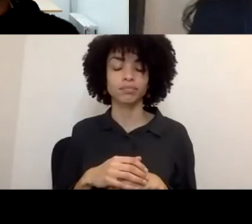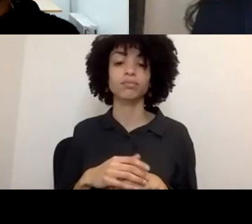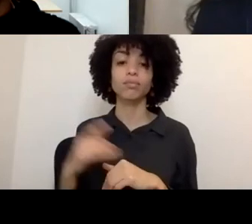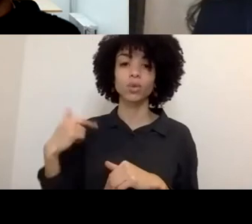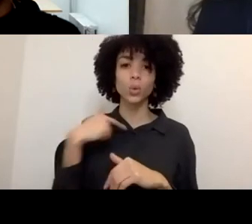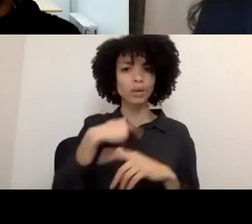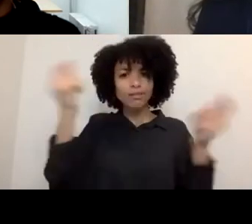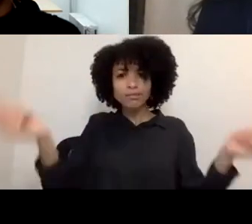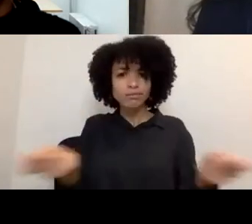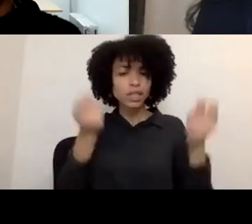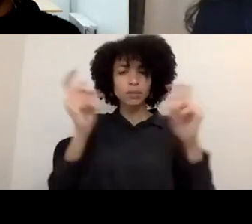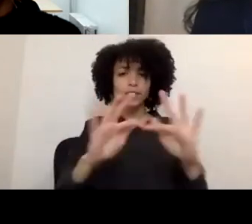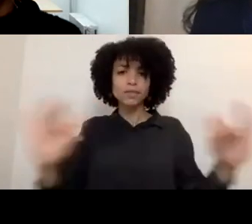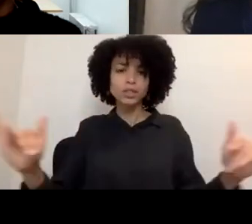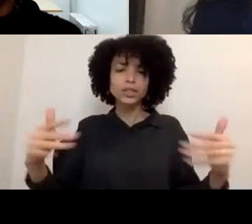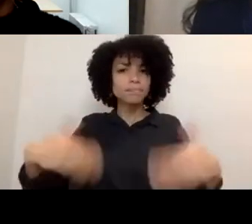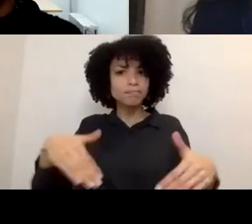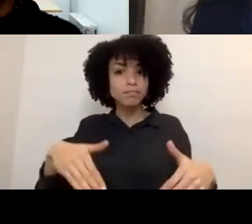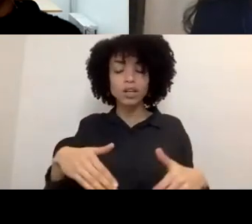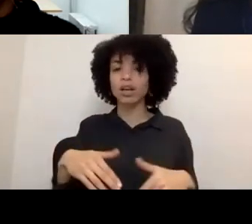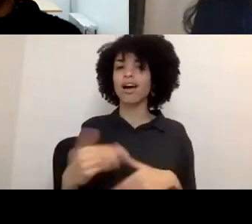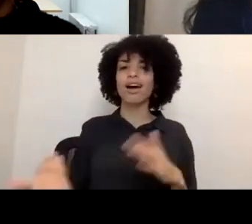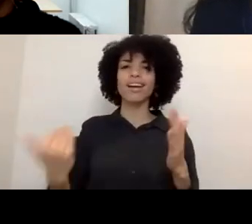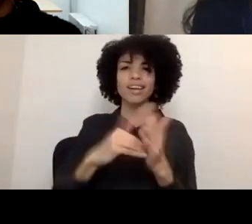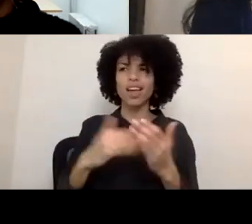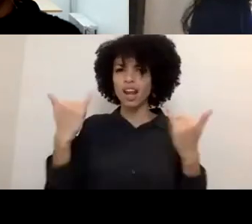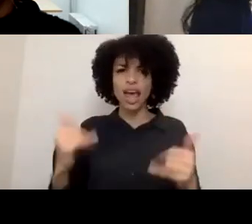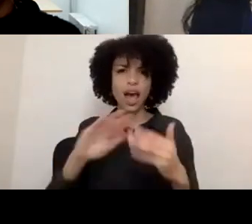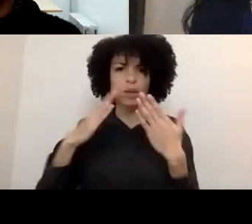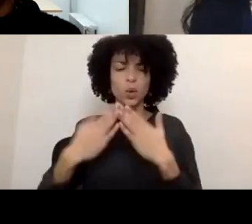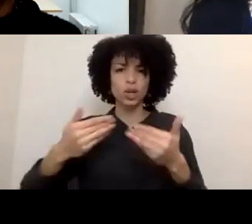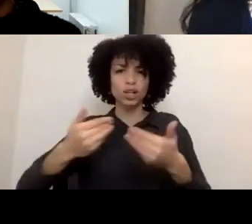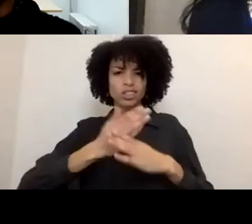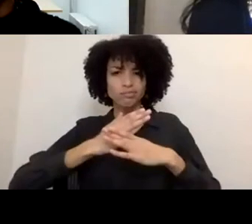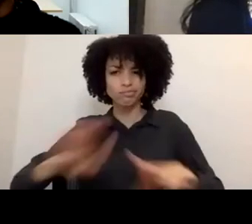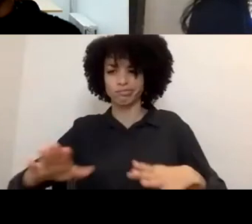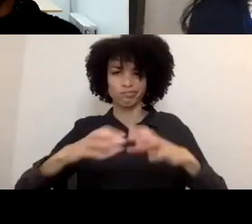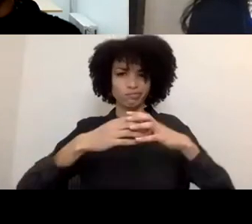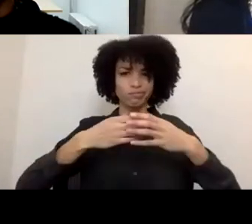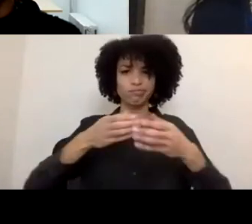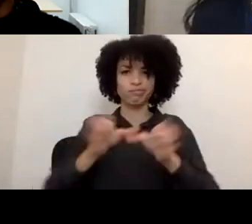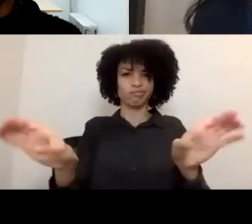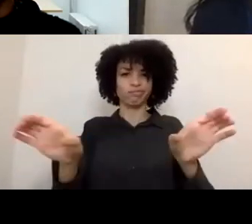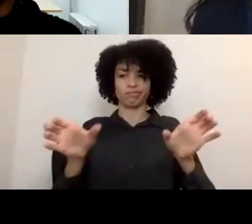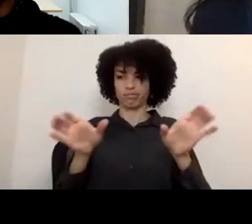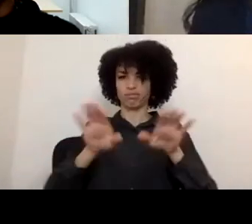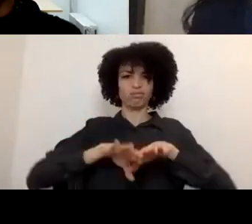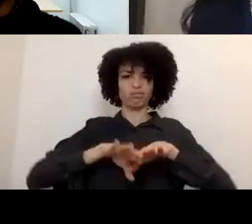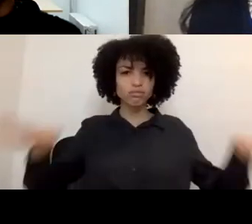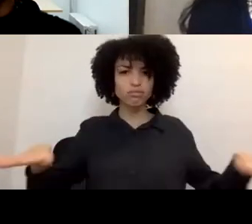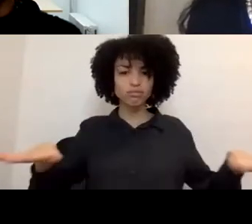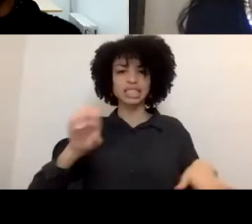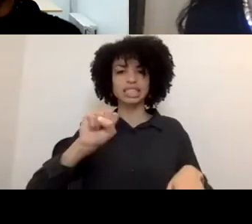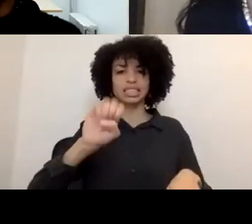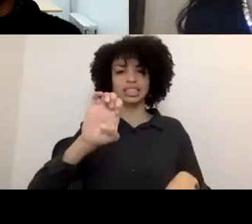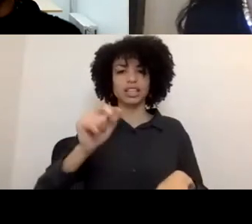celebrate diversity, resegregation is happening all around us, in our neighborhoods and schools, our